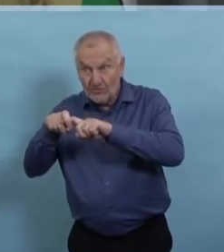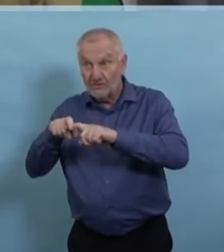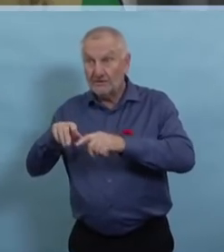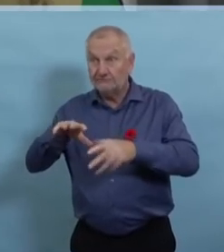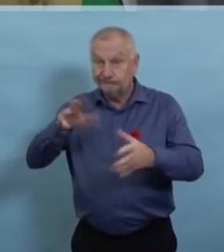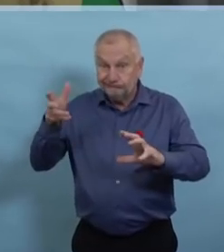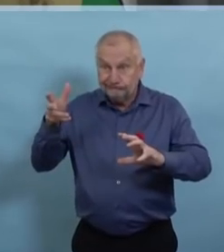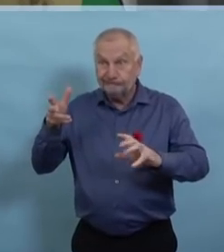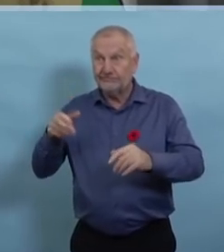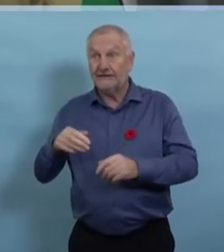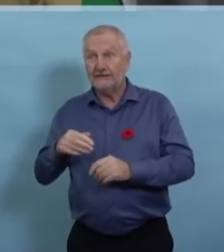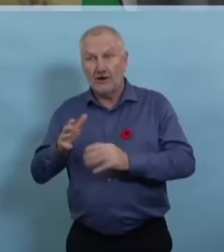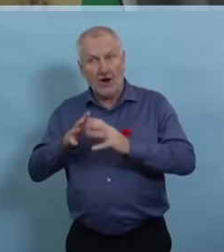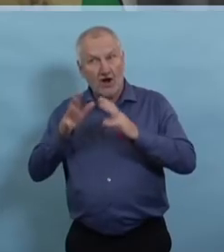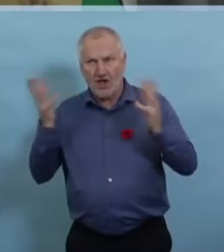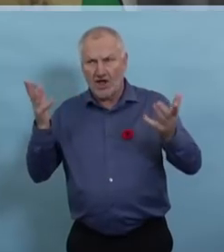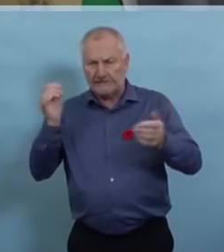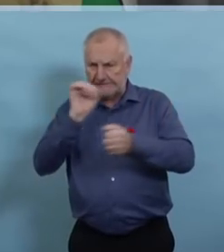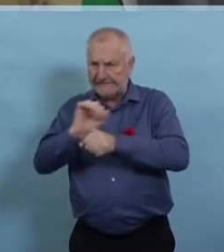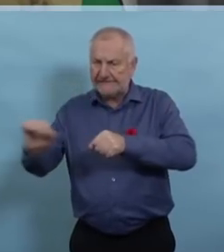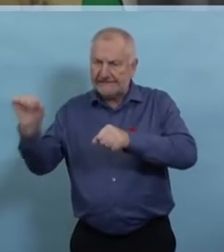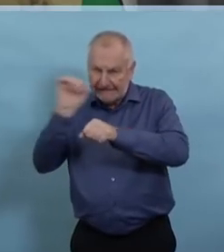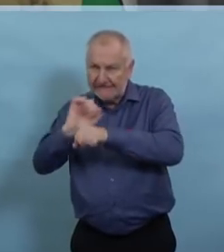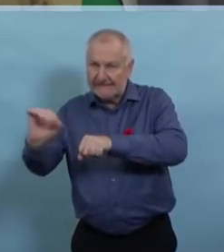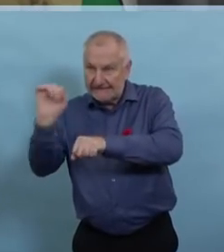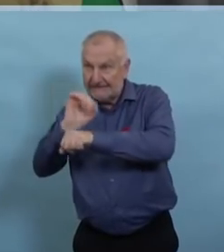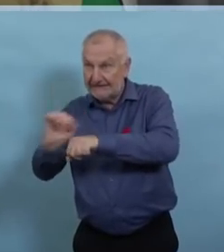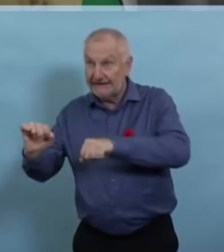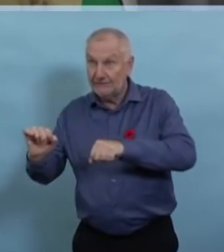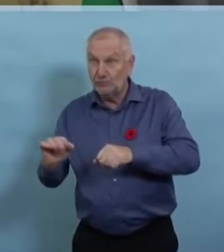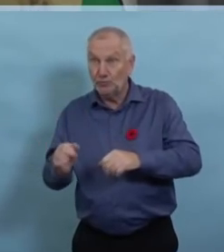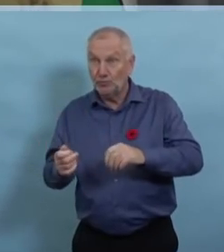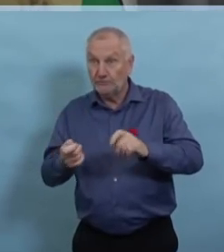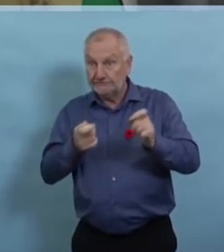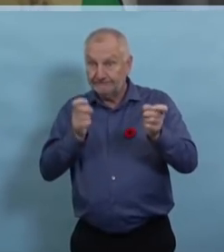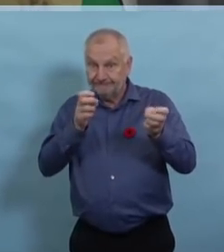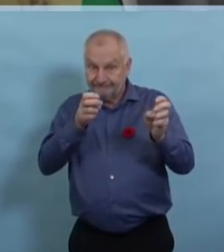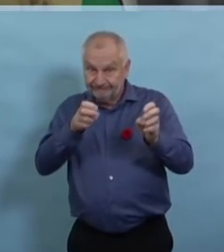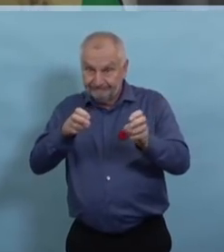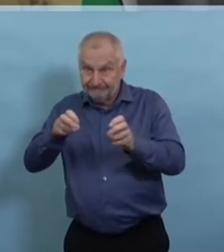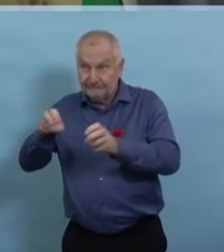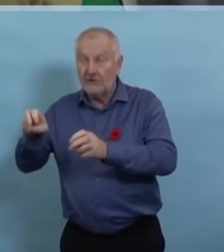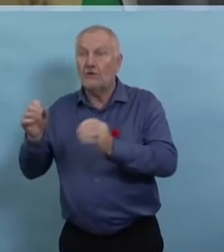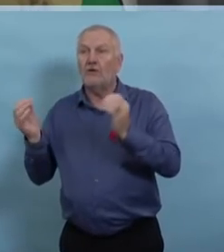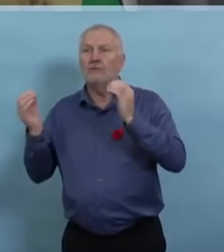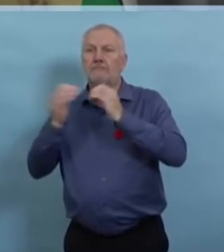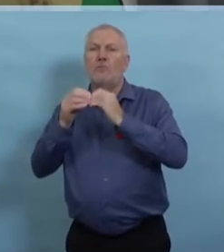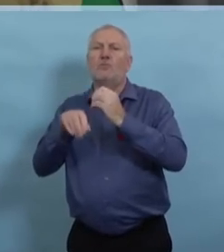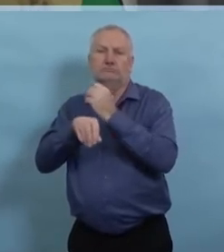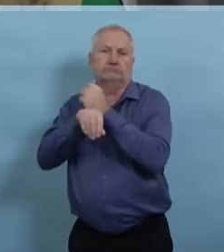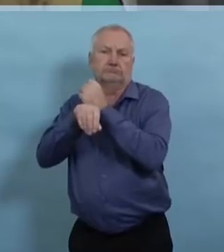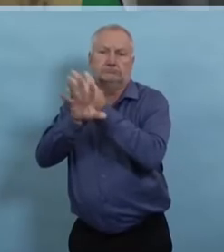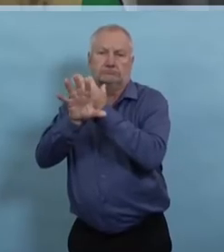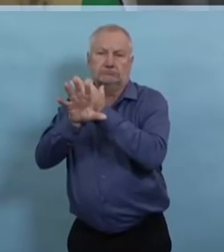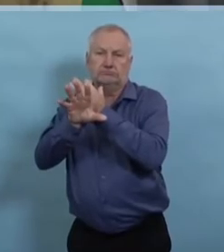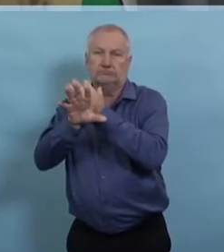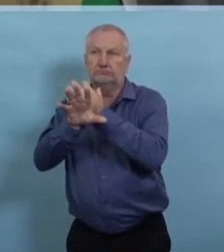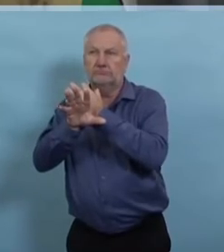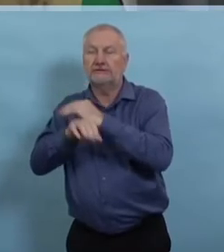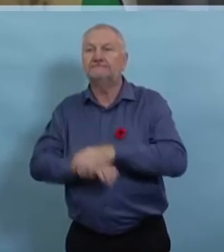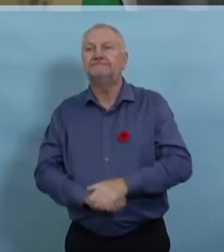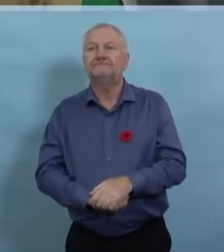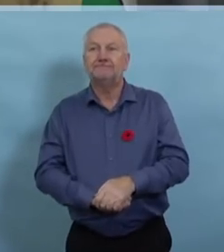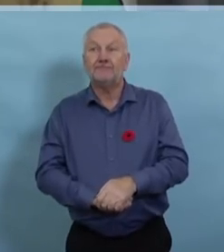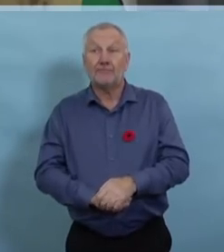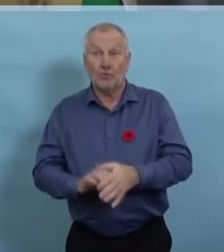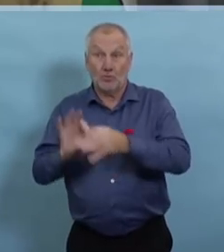of moving to a more virtual format of education. And I know that in spring, that